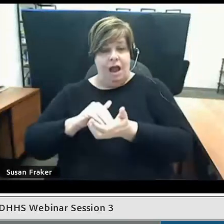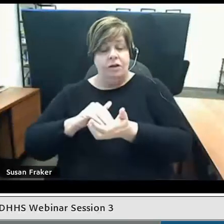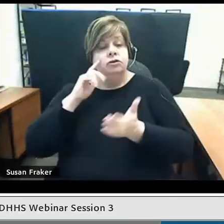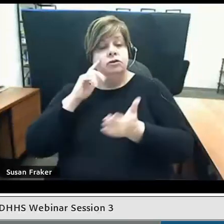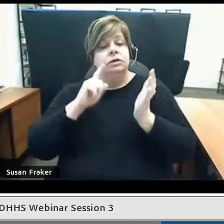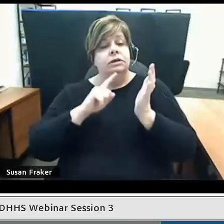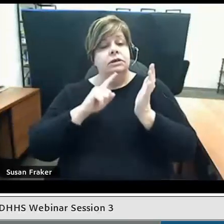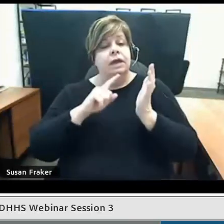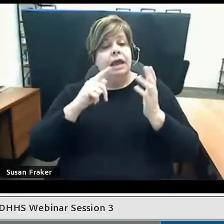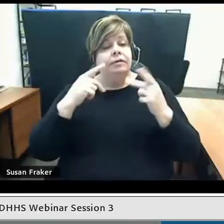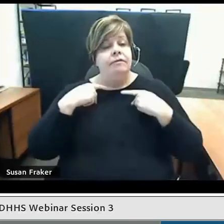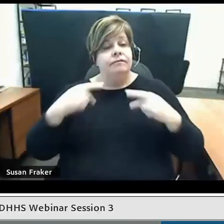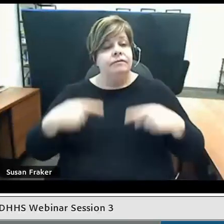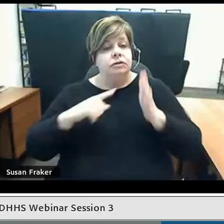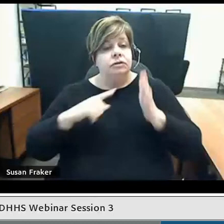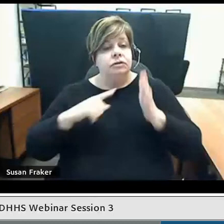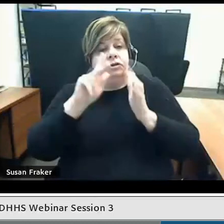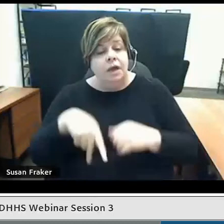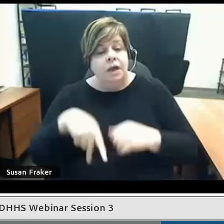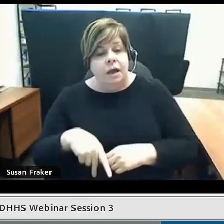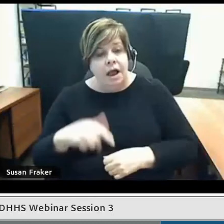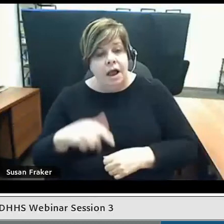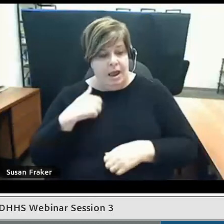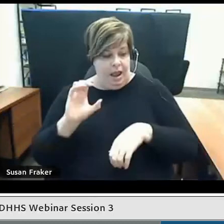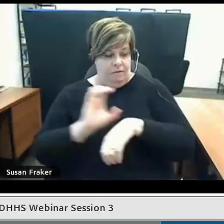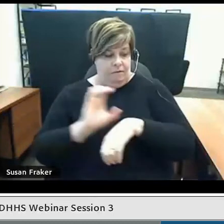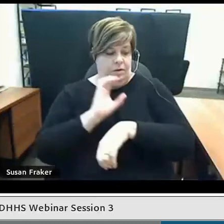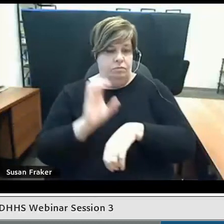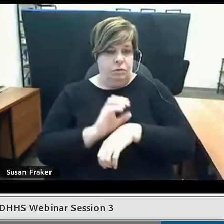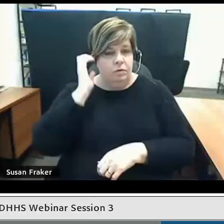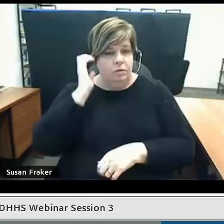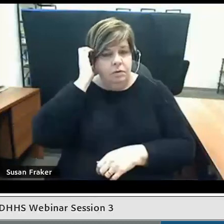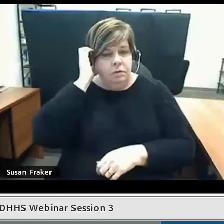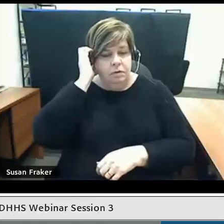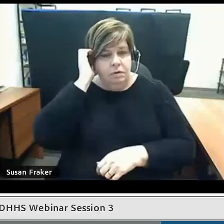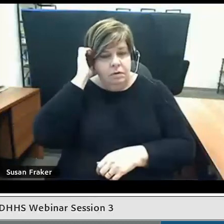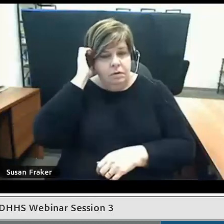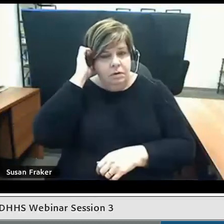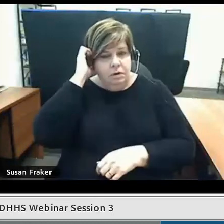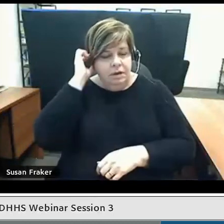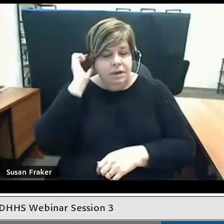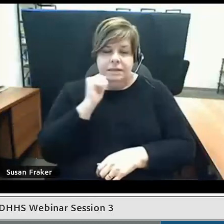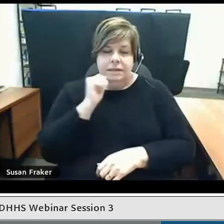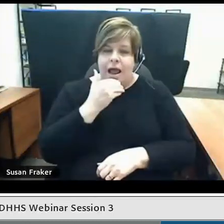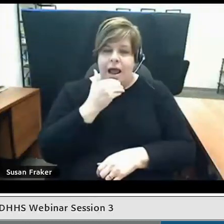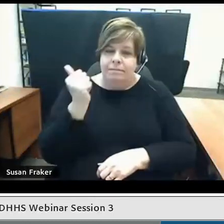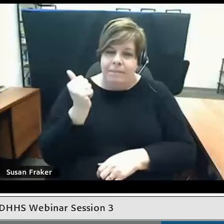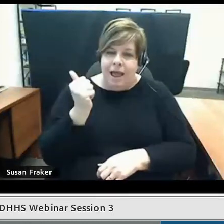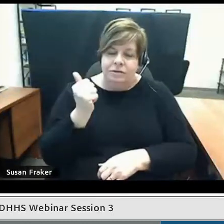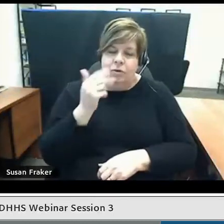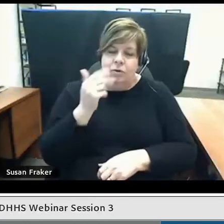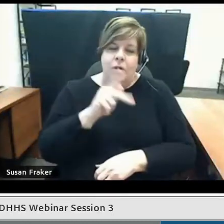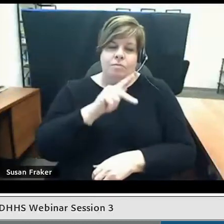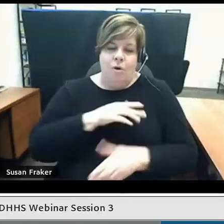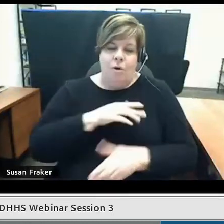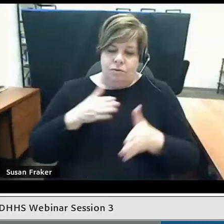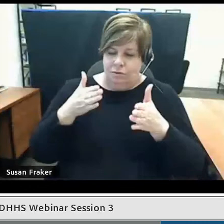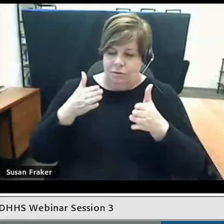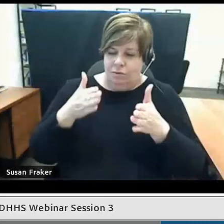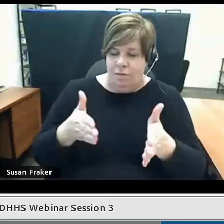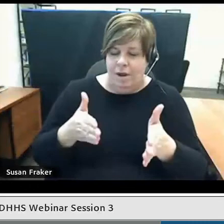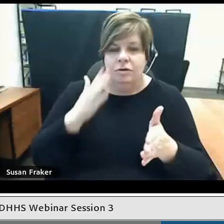somebody and I have this computer, it's not the best or personal way to really be trying to do